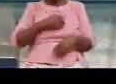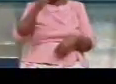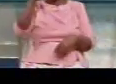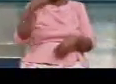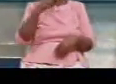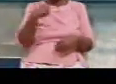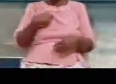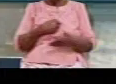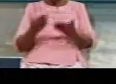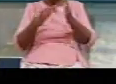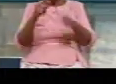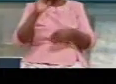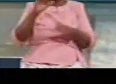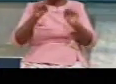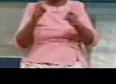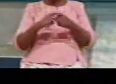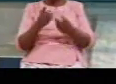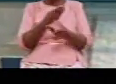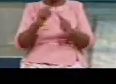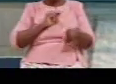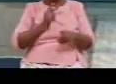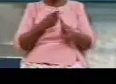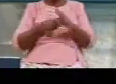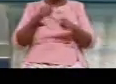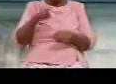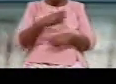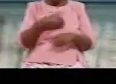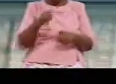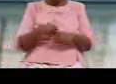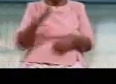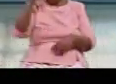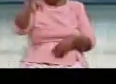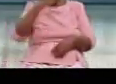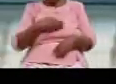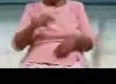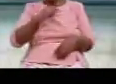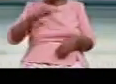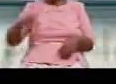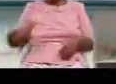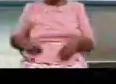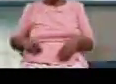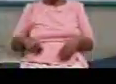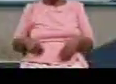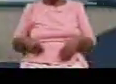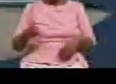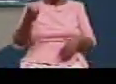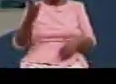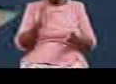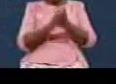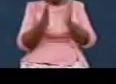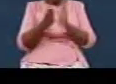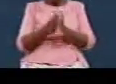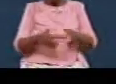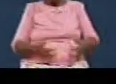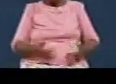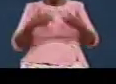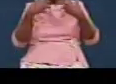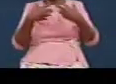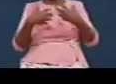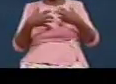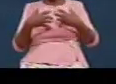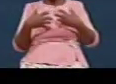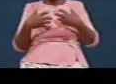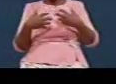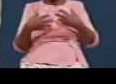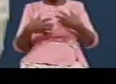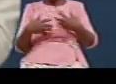deliver us from you and from your fire. And Nebuchadnezzar got angry and furious. You know, there are